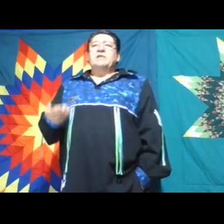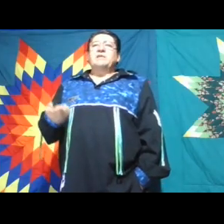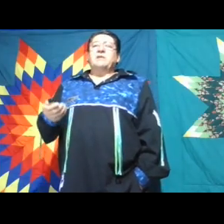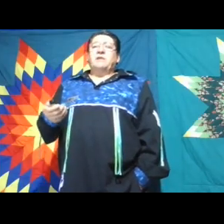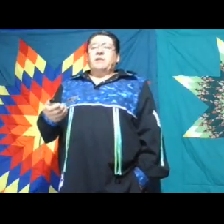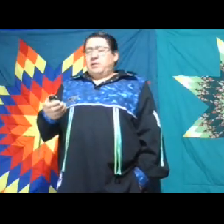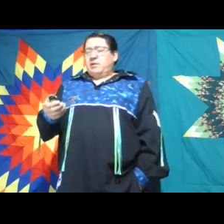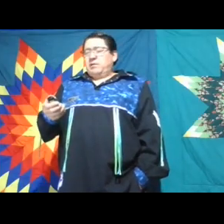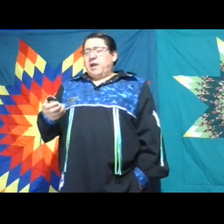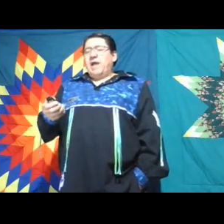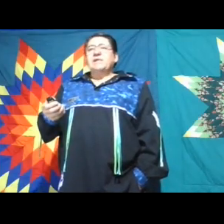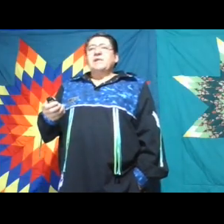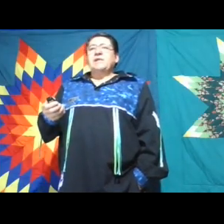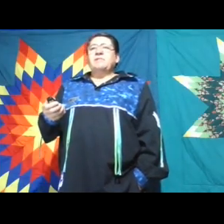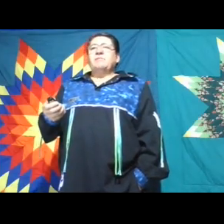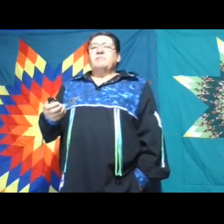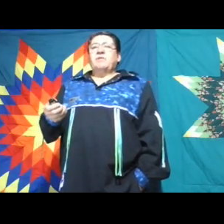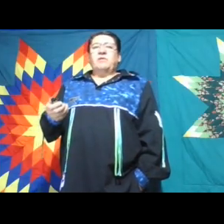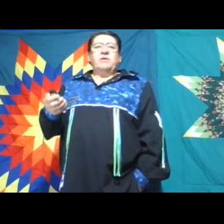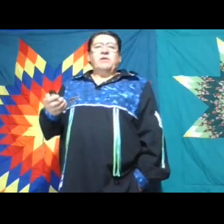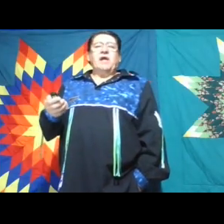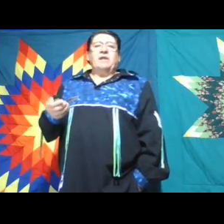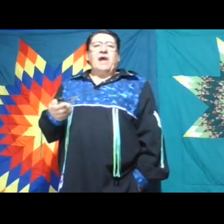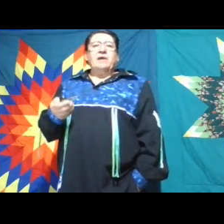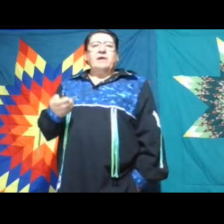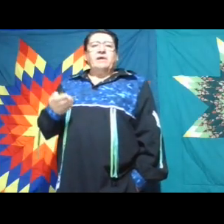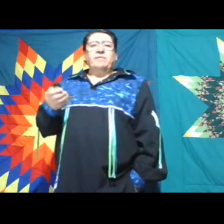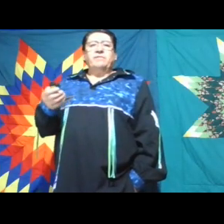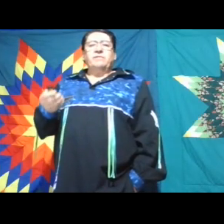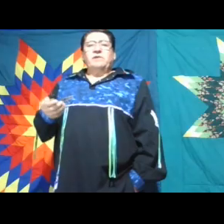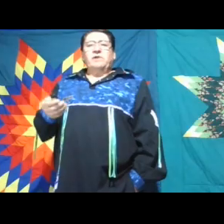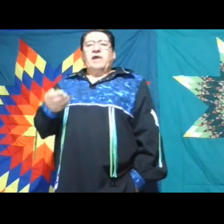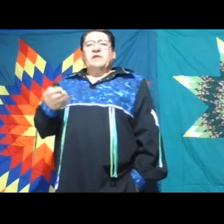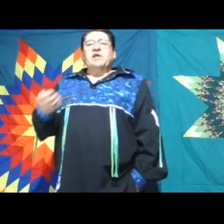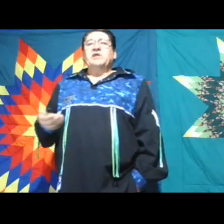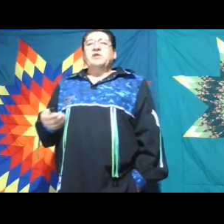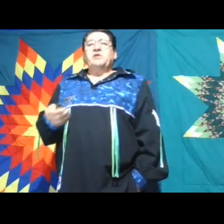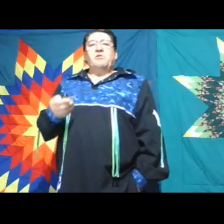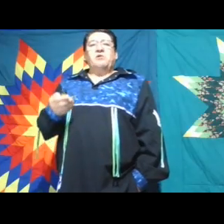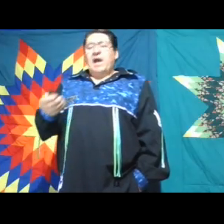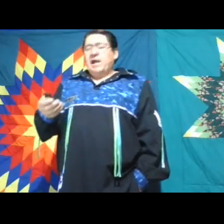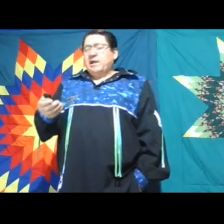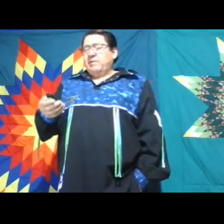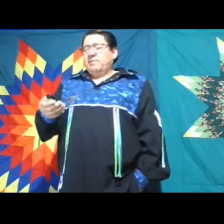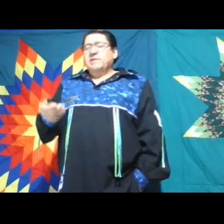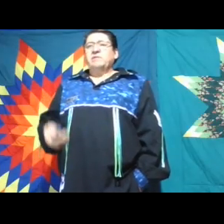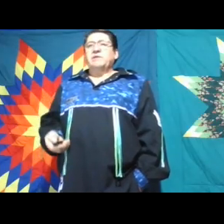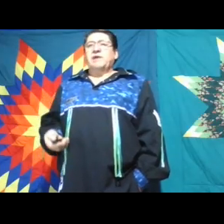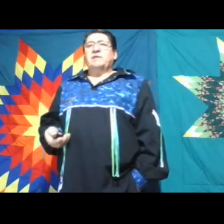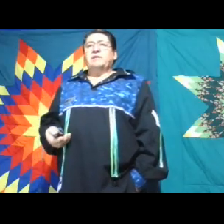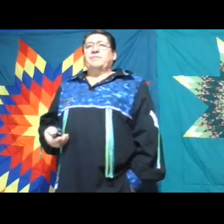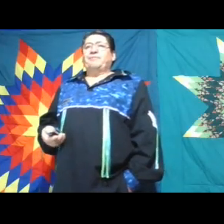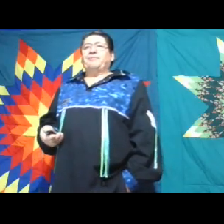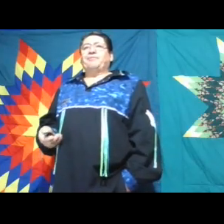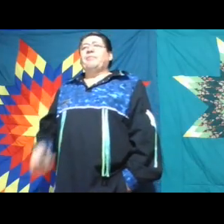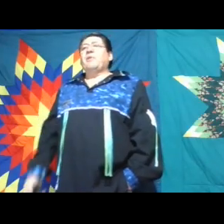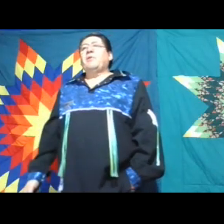And this ties in to that lack of education or lack of skill